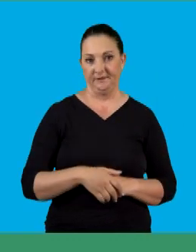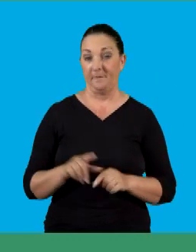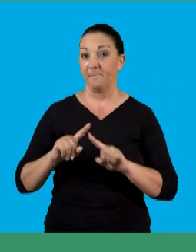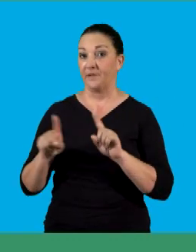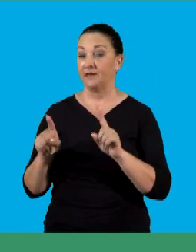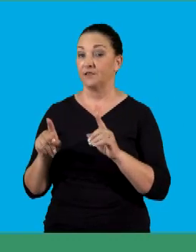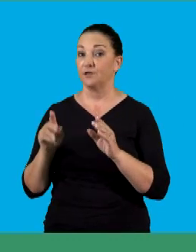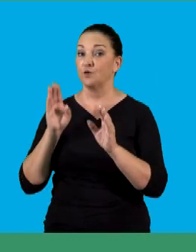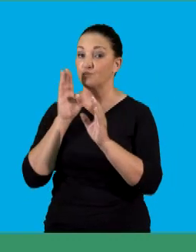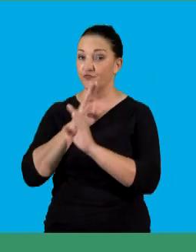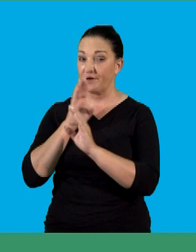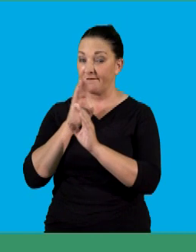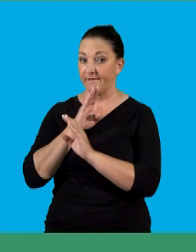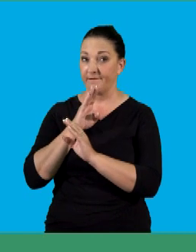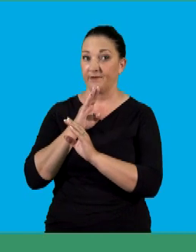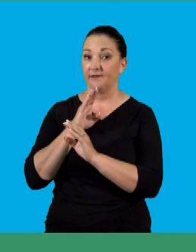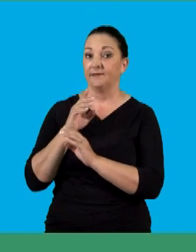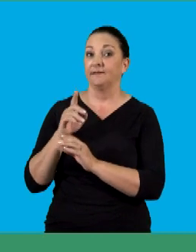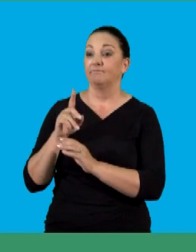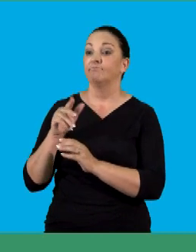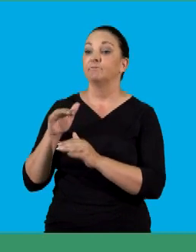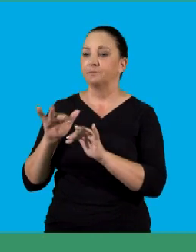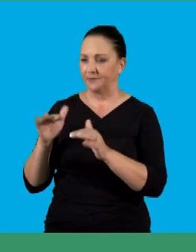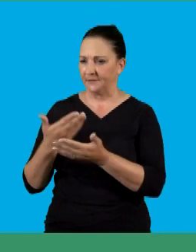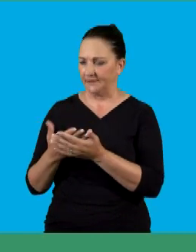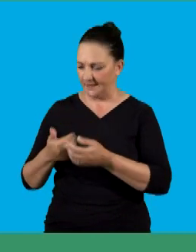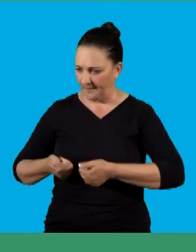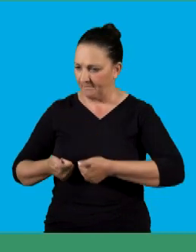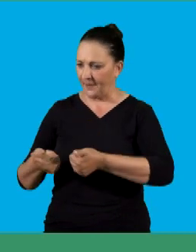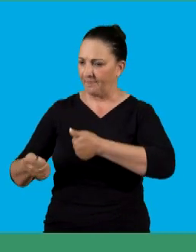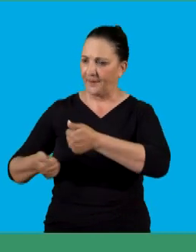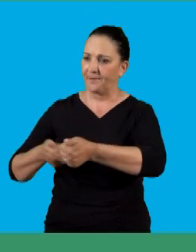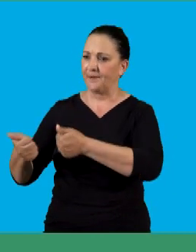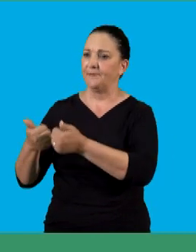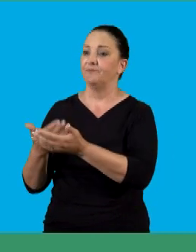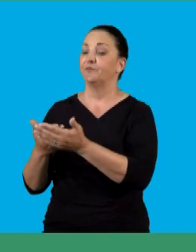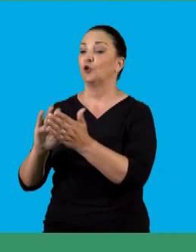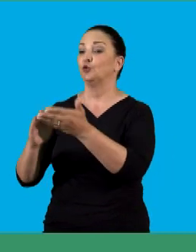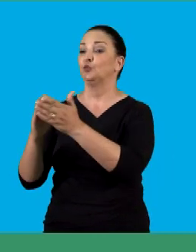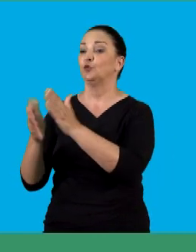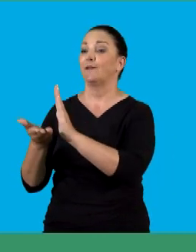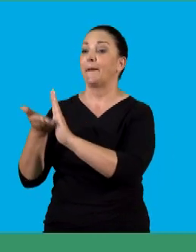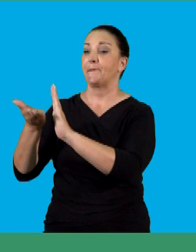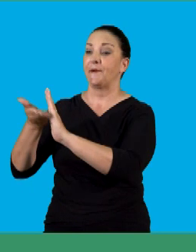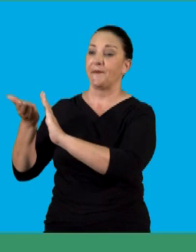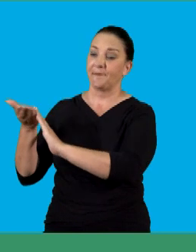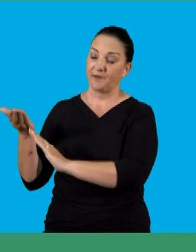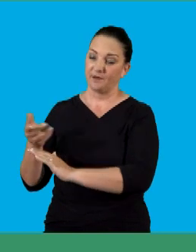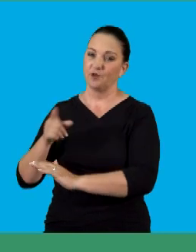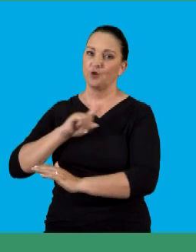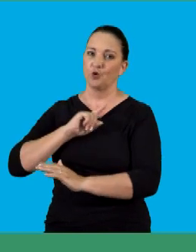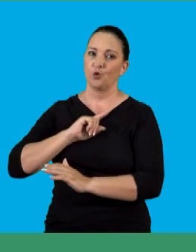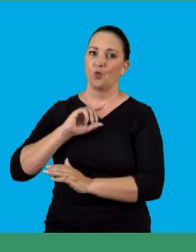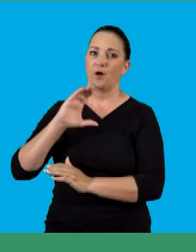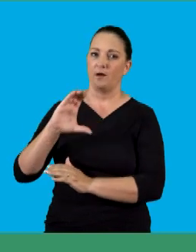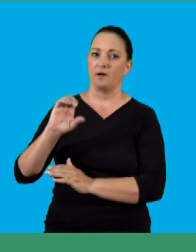the private sector, these companies also give back to the people by uplifting the community through